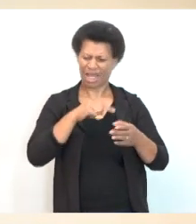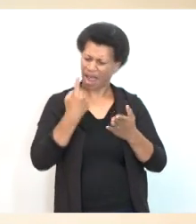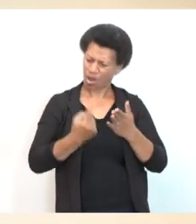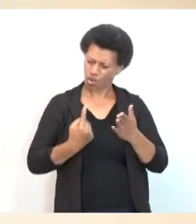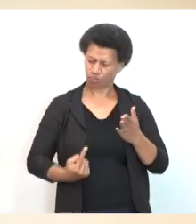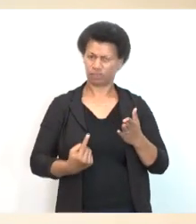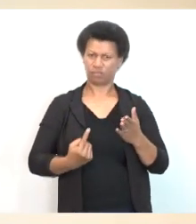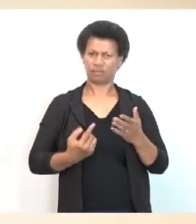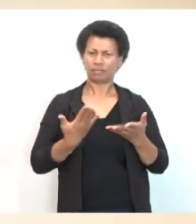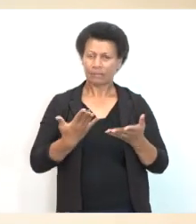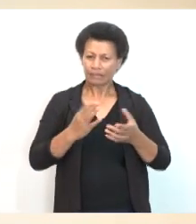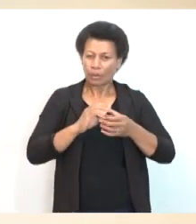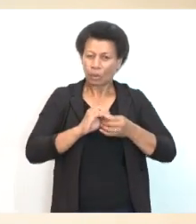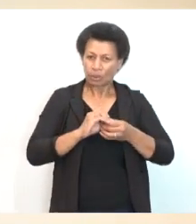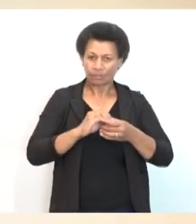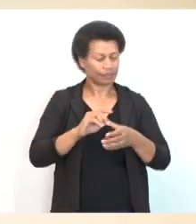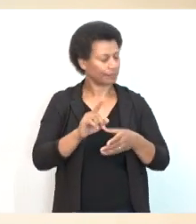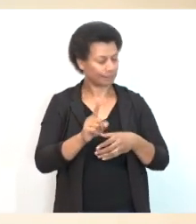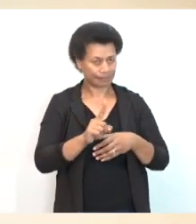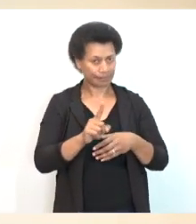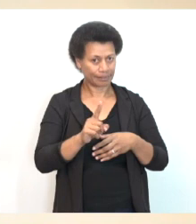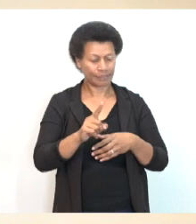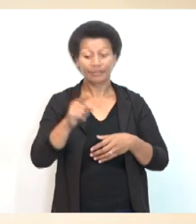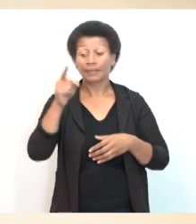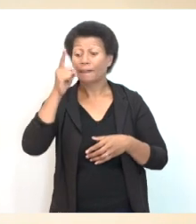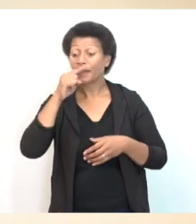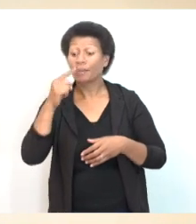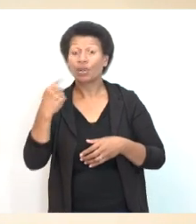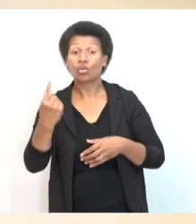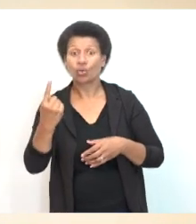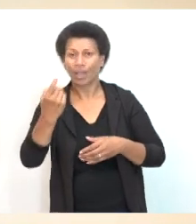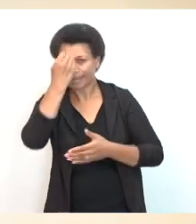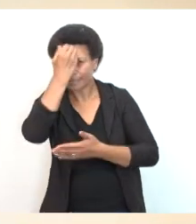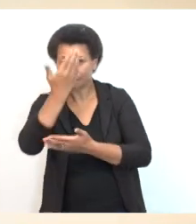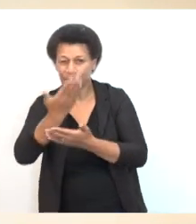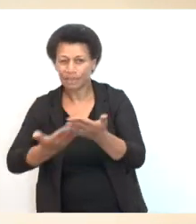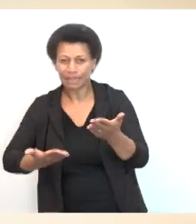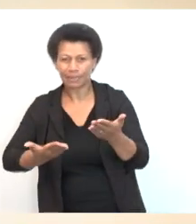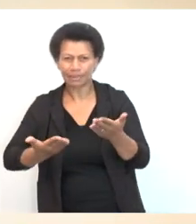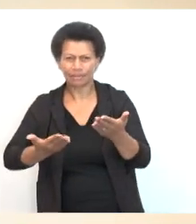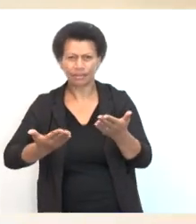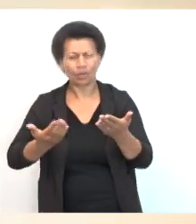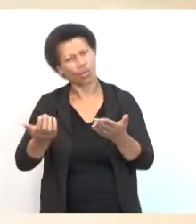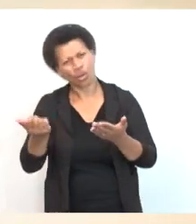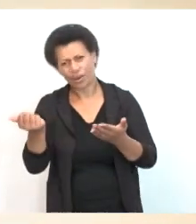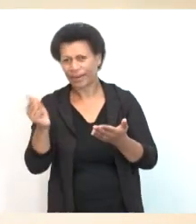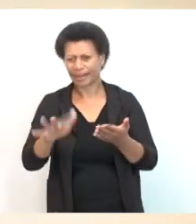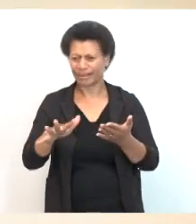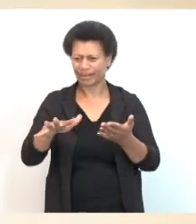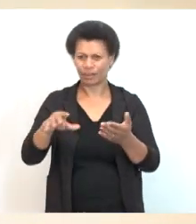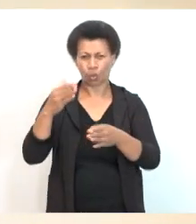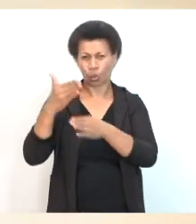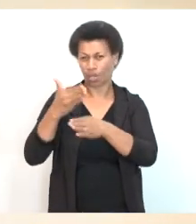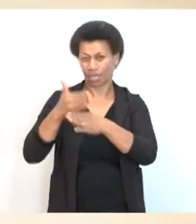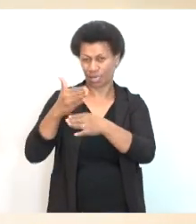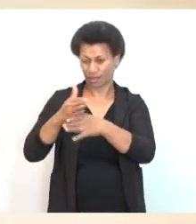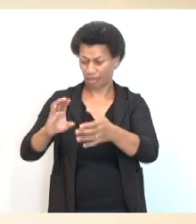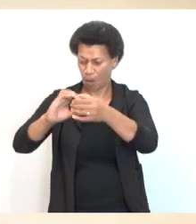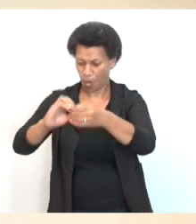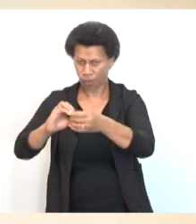can't particularize what a specific issue, but what I can assure you is that the government, like for example for